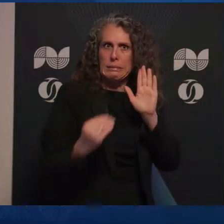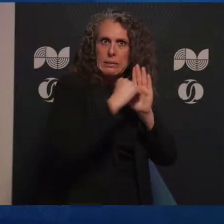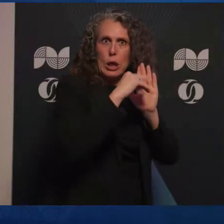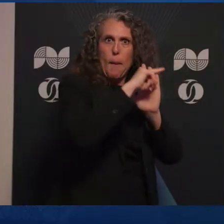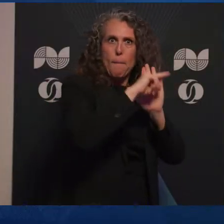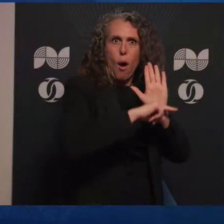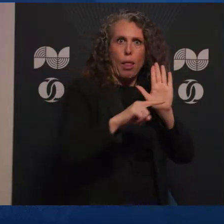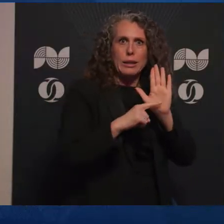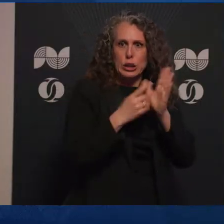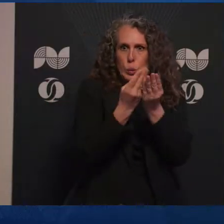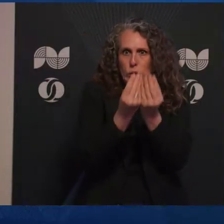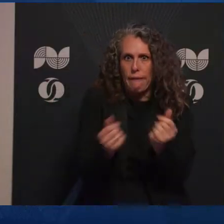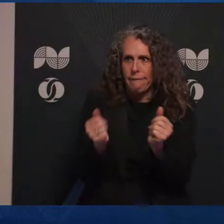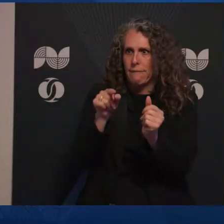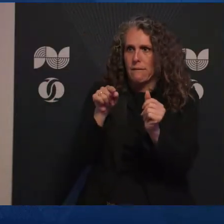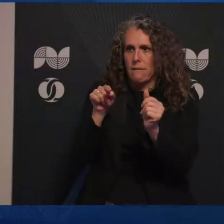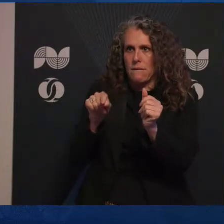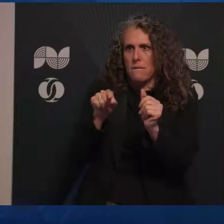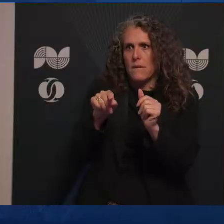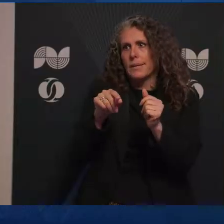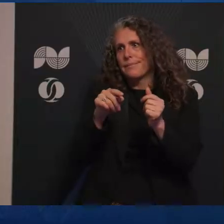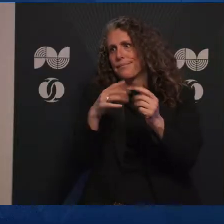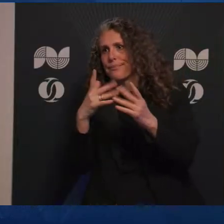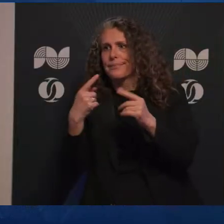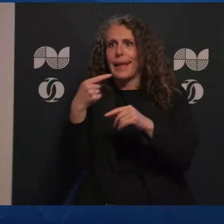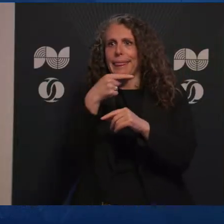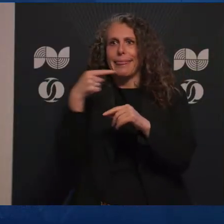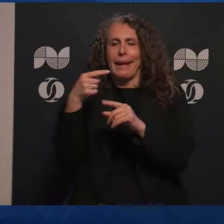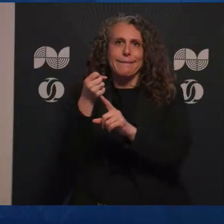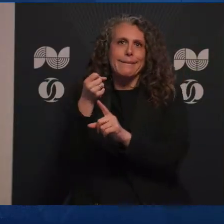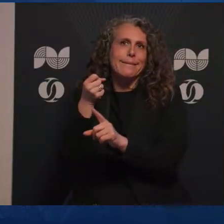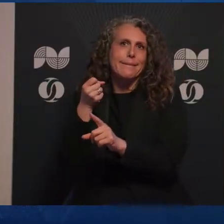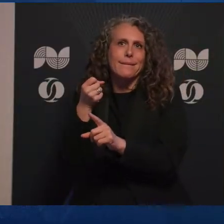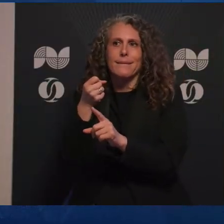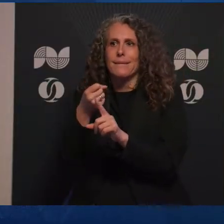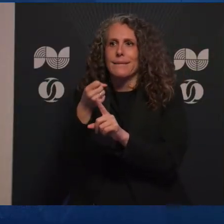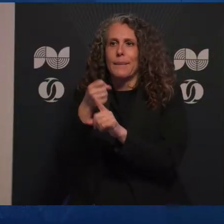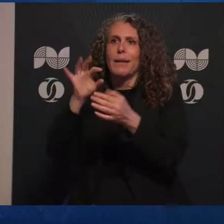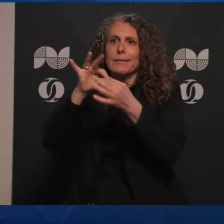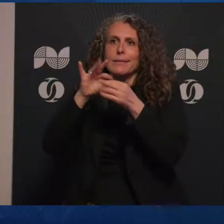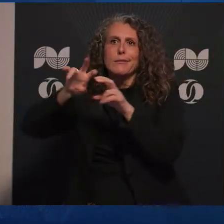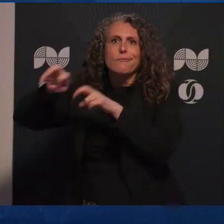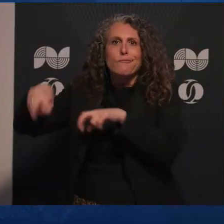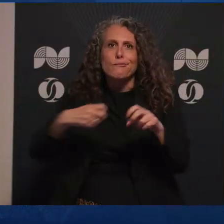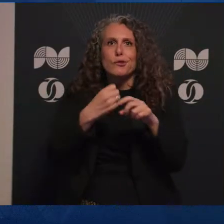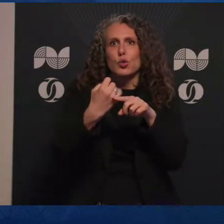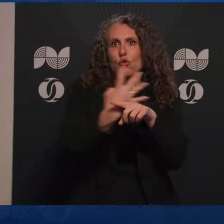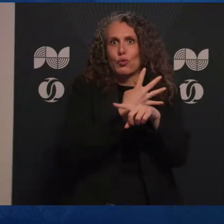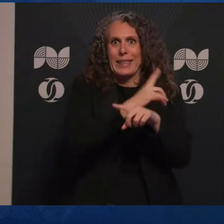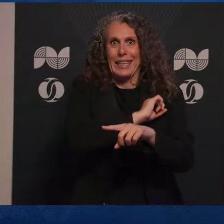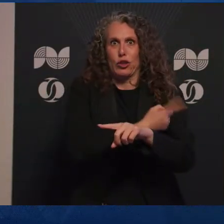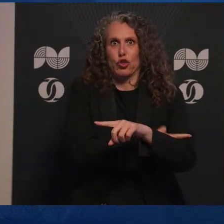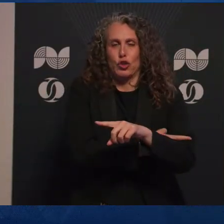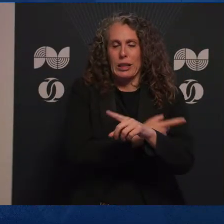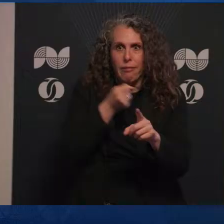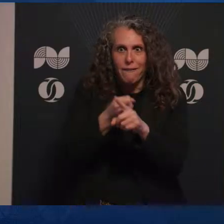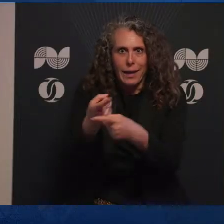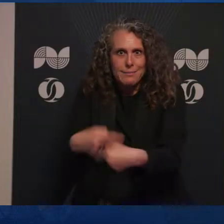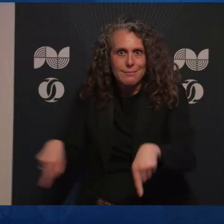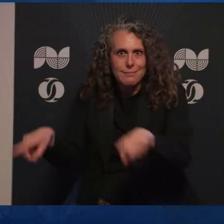on the sort of negative consequences of the green transition. Just as a follow-up, do